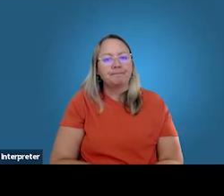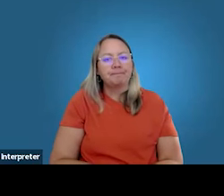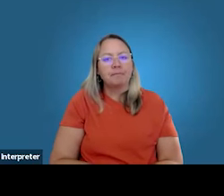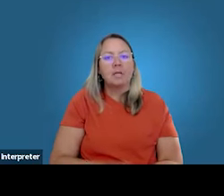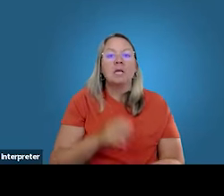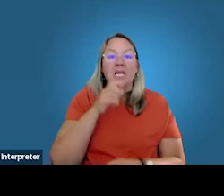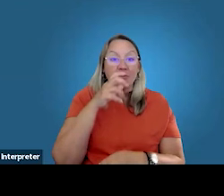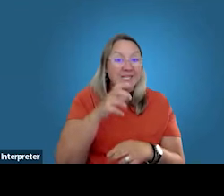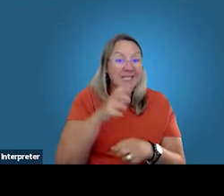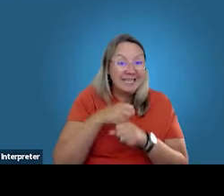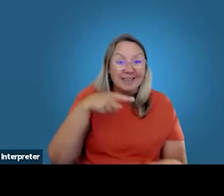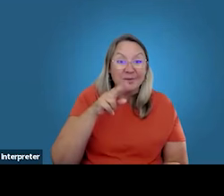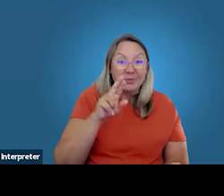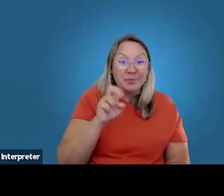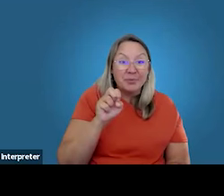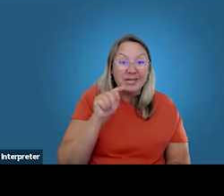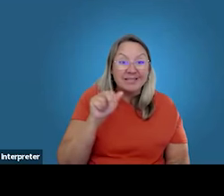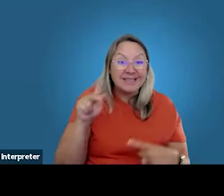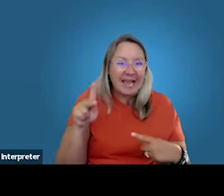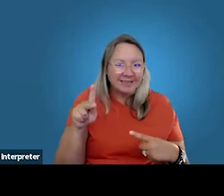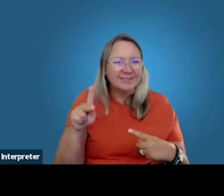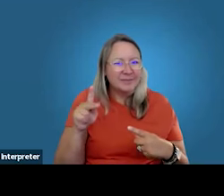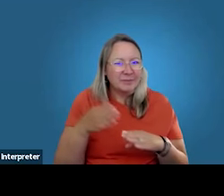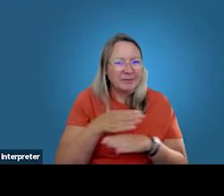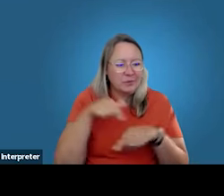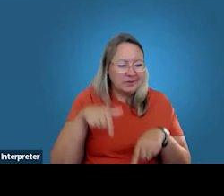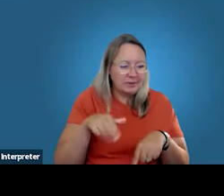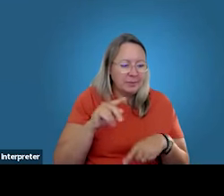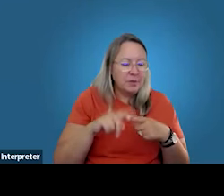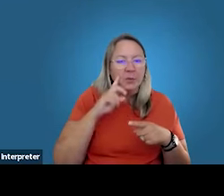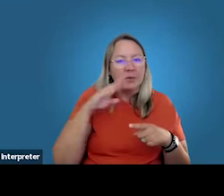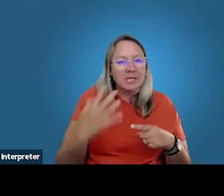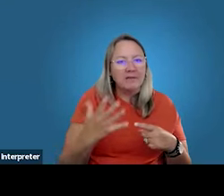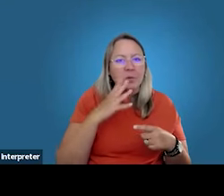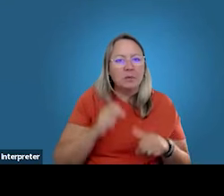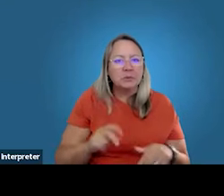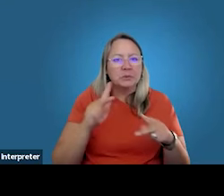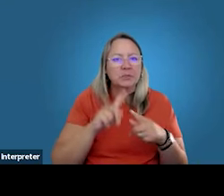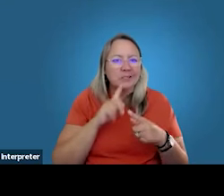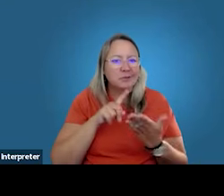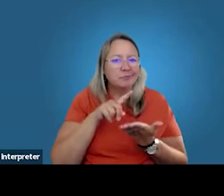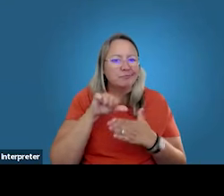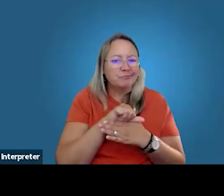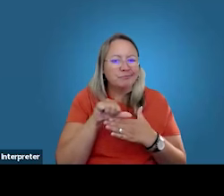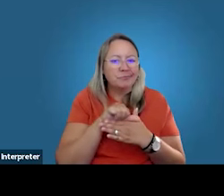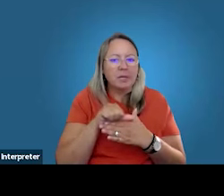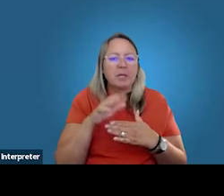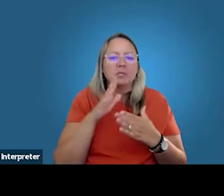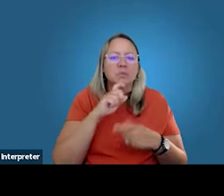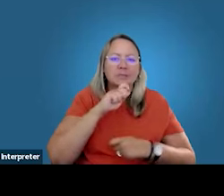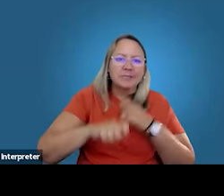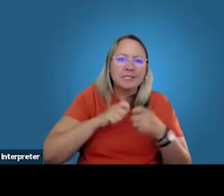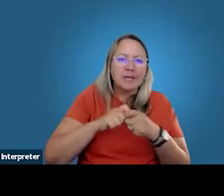the pre-task, we want you to think of a particular communications challenge you have for your organisation at the moment. Be really specific about